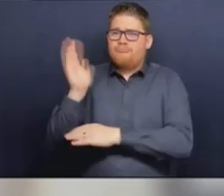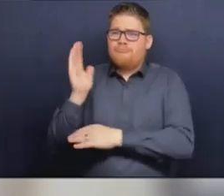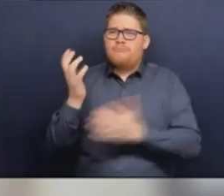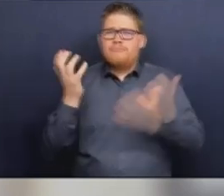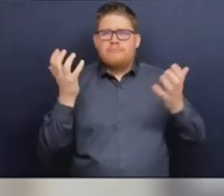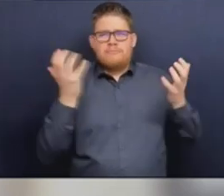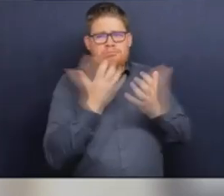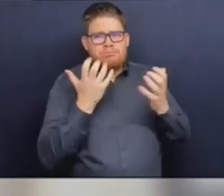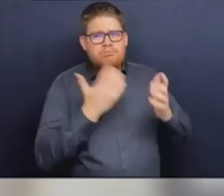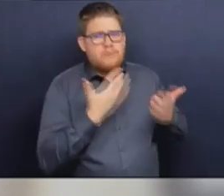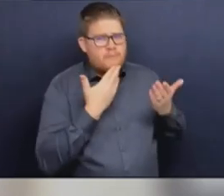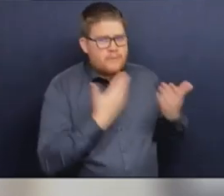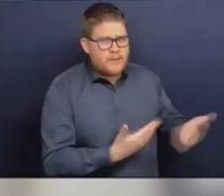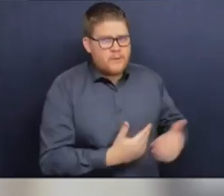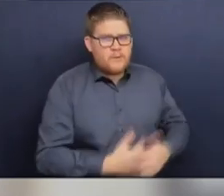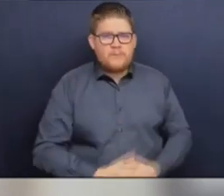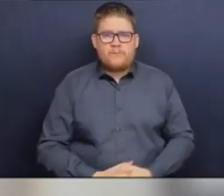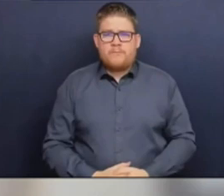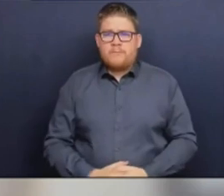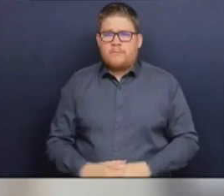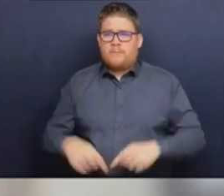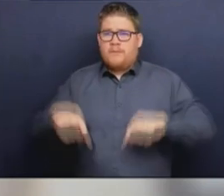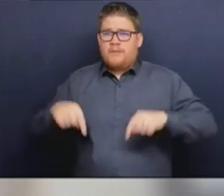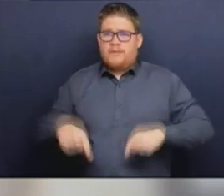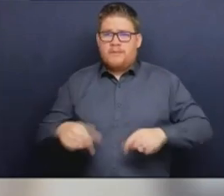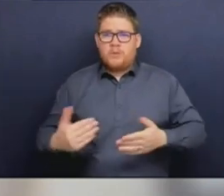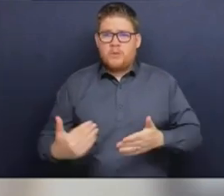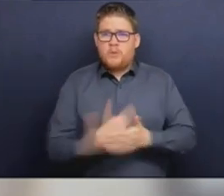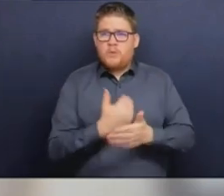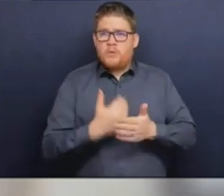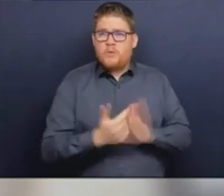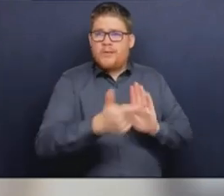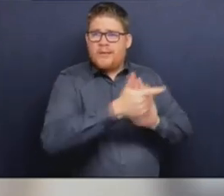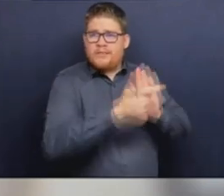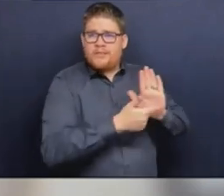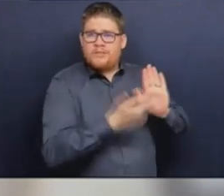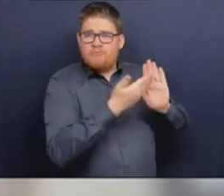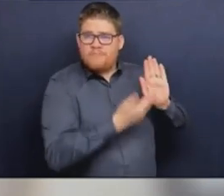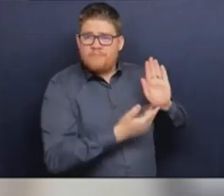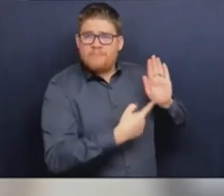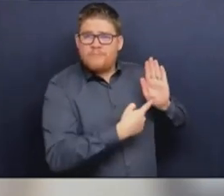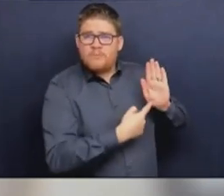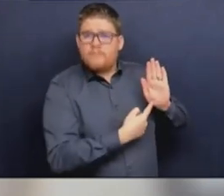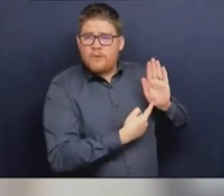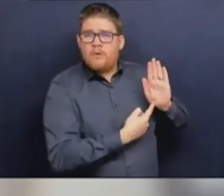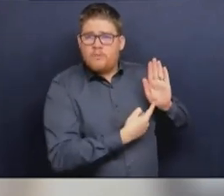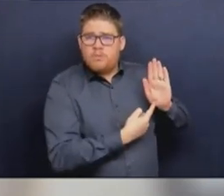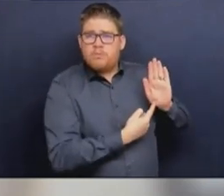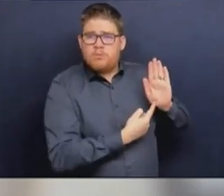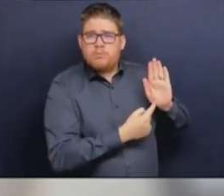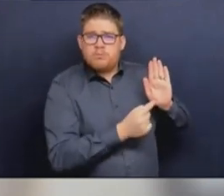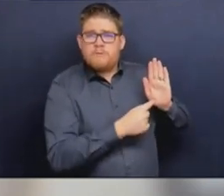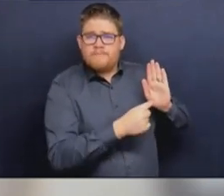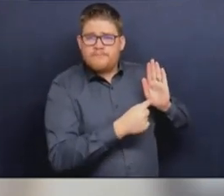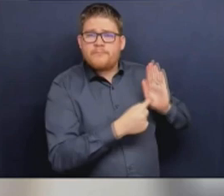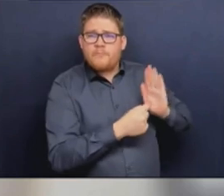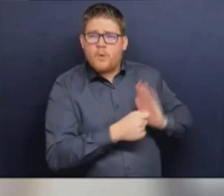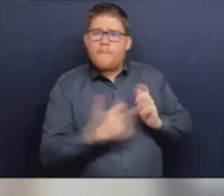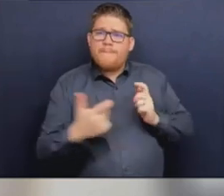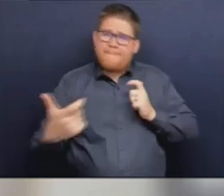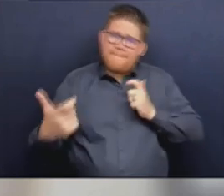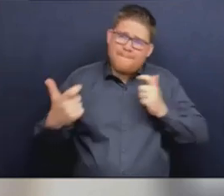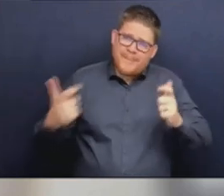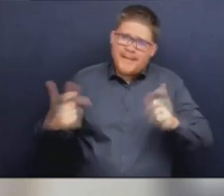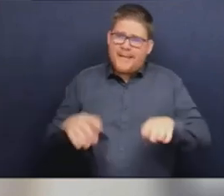data legislation that is being introduced today is a huge step in the right direction in terms of data